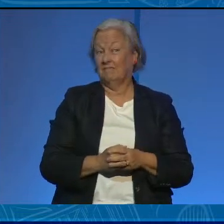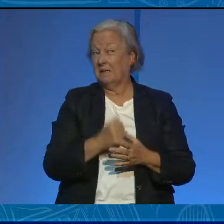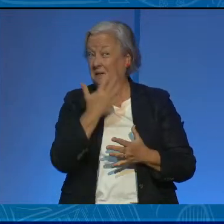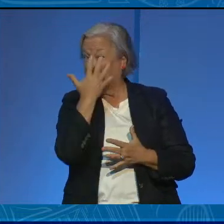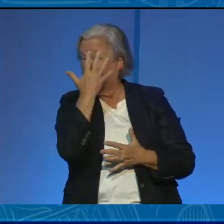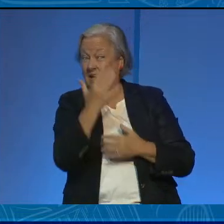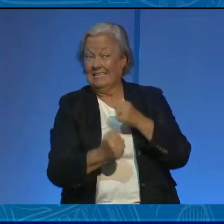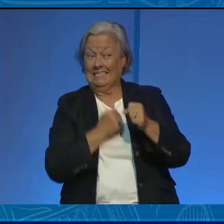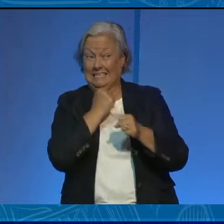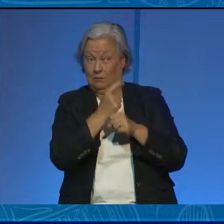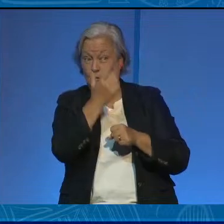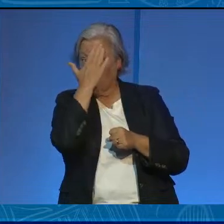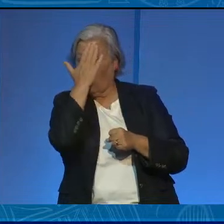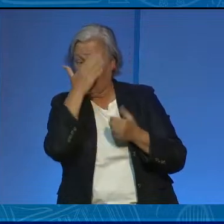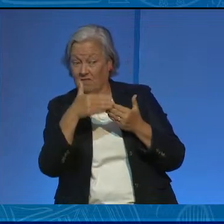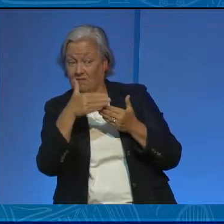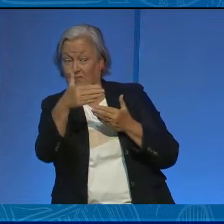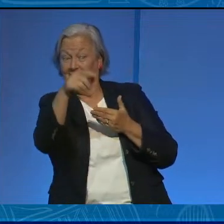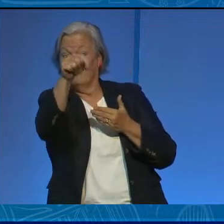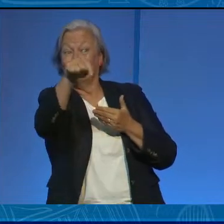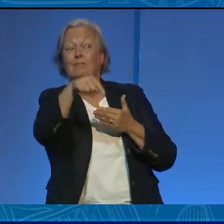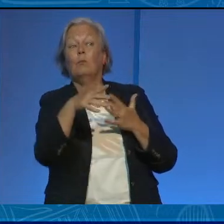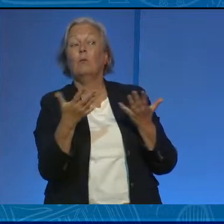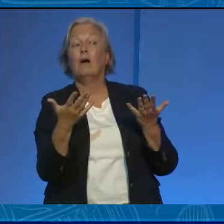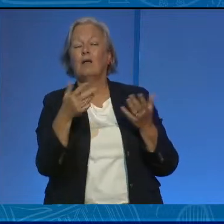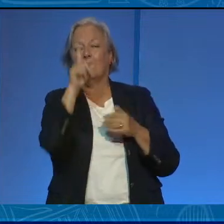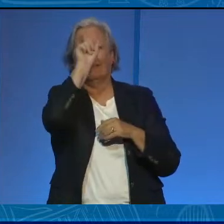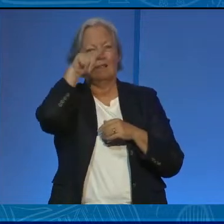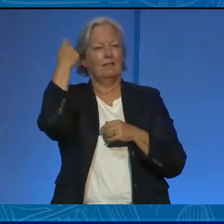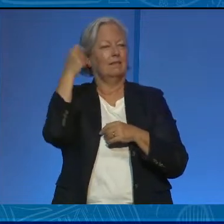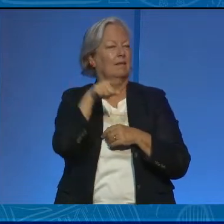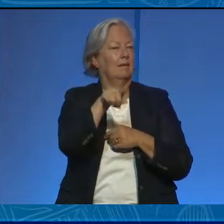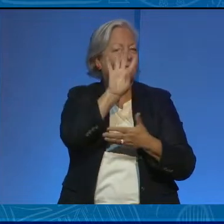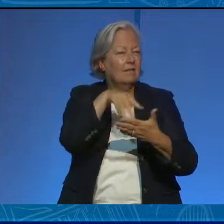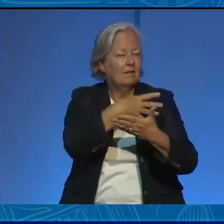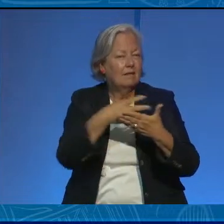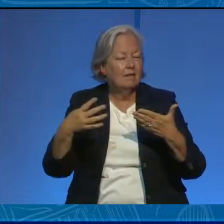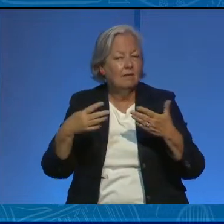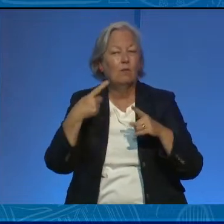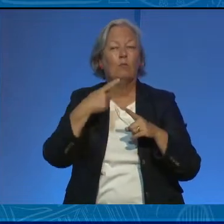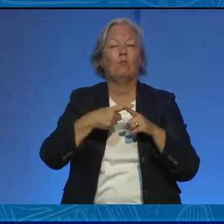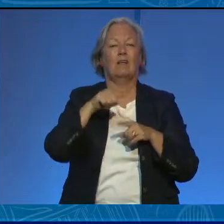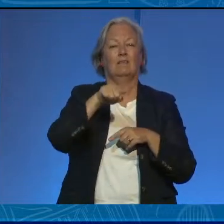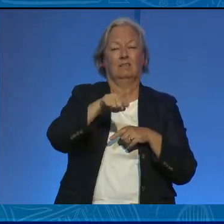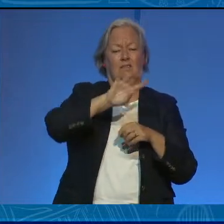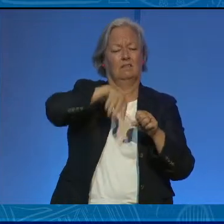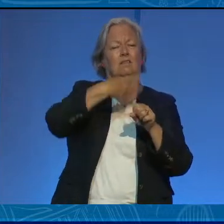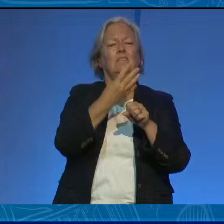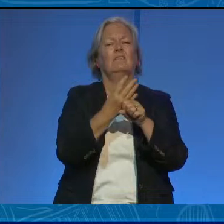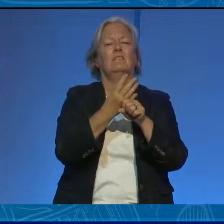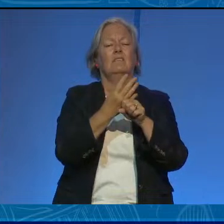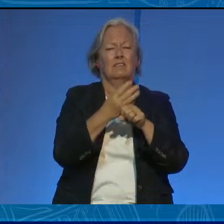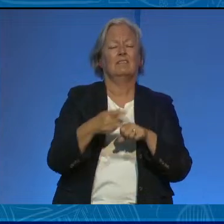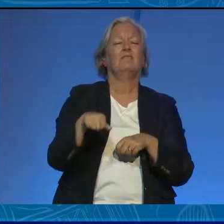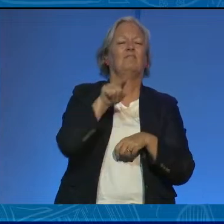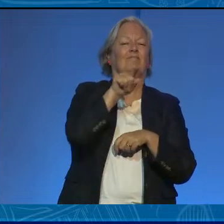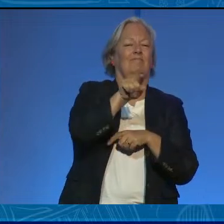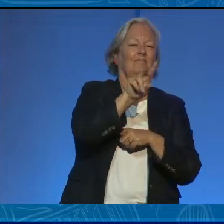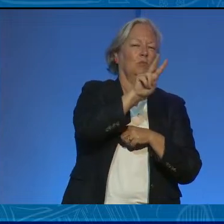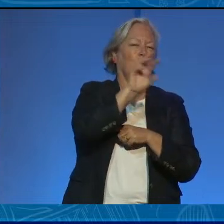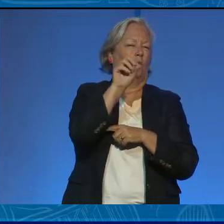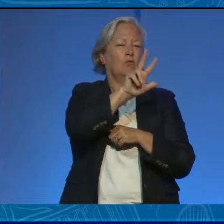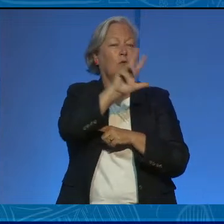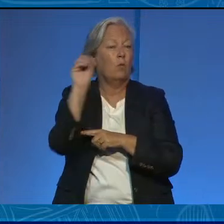remaining until the Sendai Framework and the 2030 Agenda for Sustainable Development reach